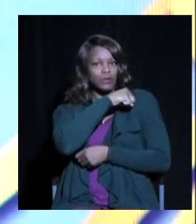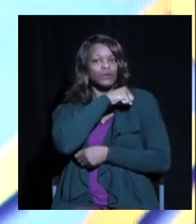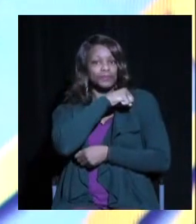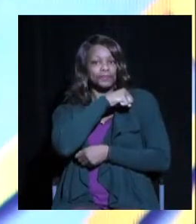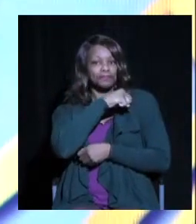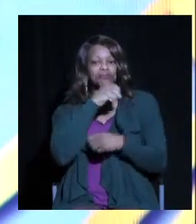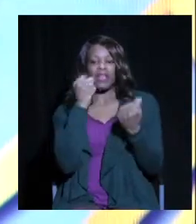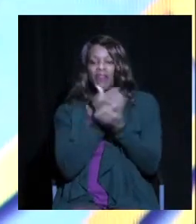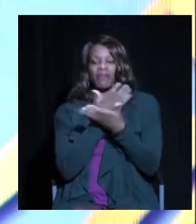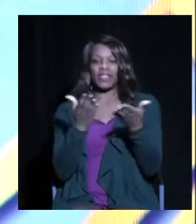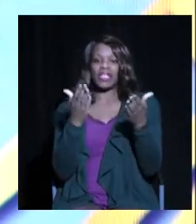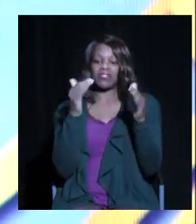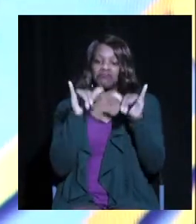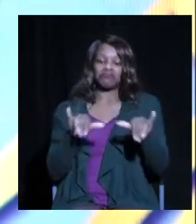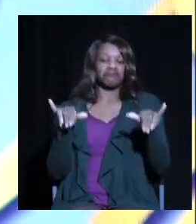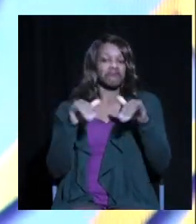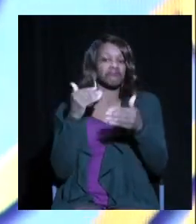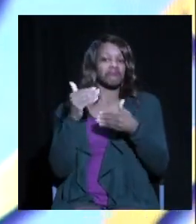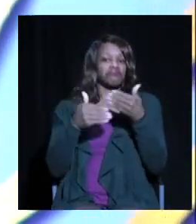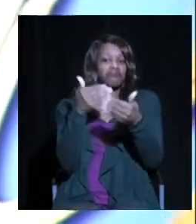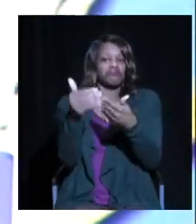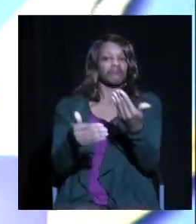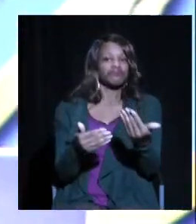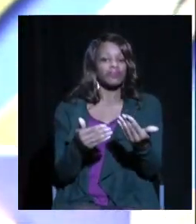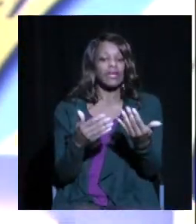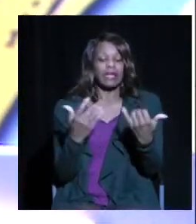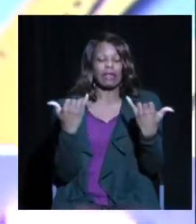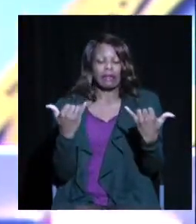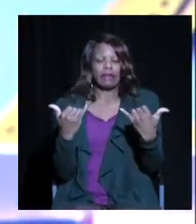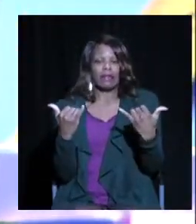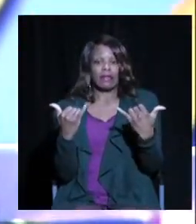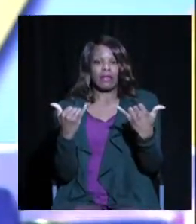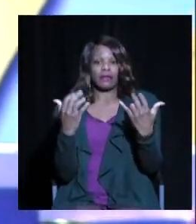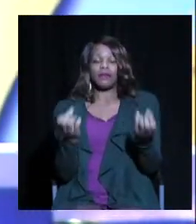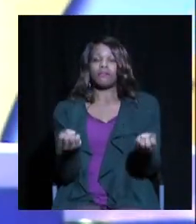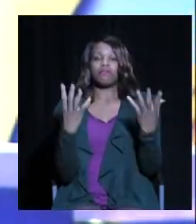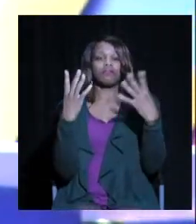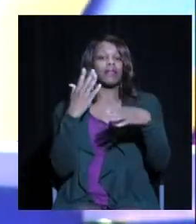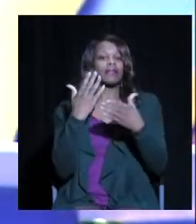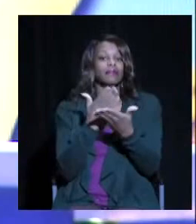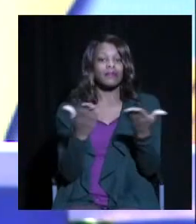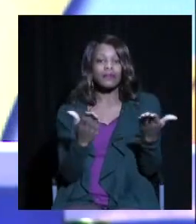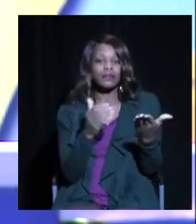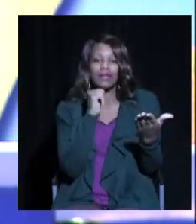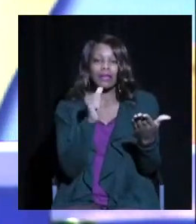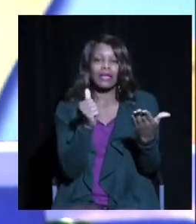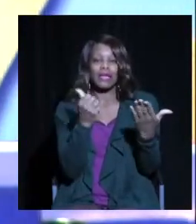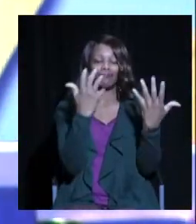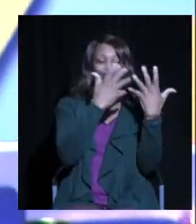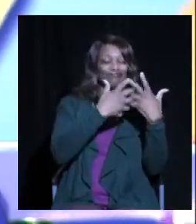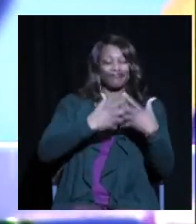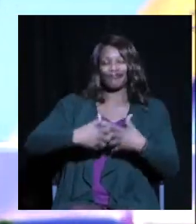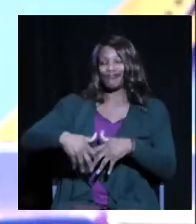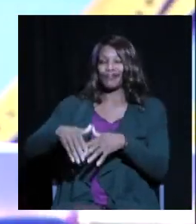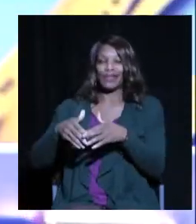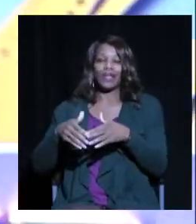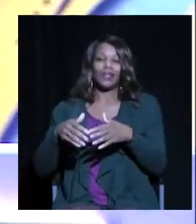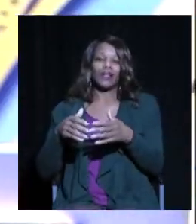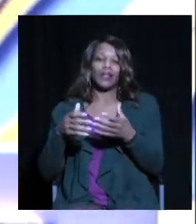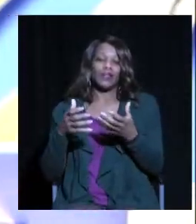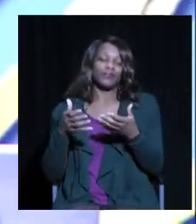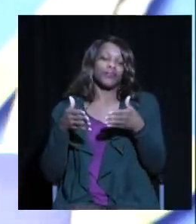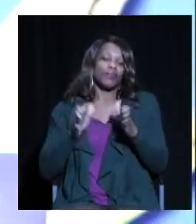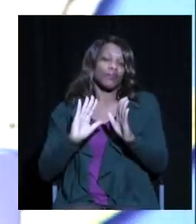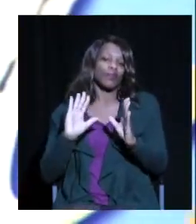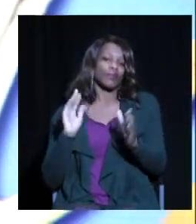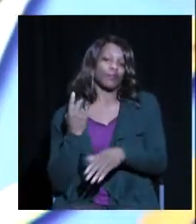that things are what they seem, you know, in a season right now, where there may be a lot of things that are just not going our way.